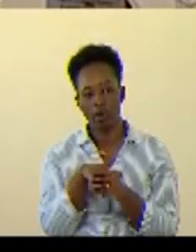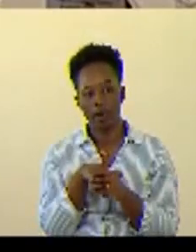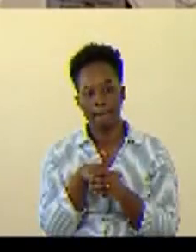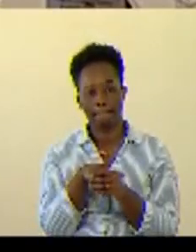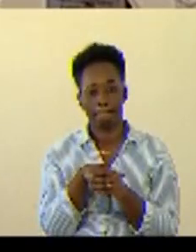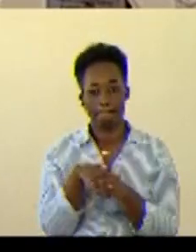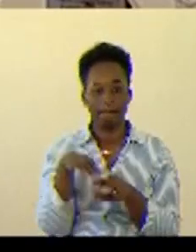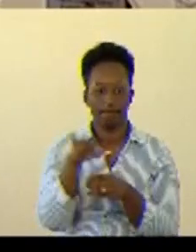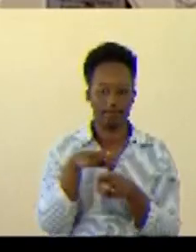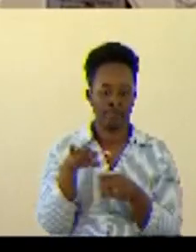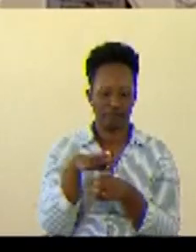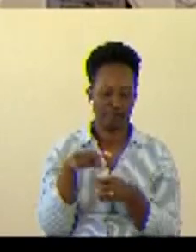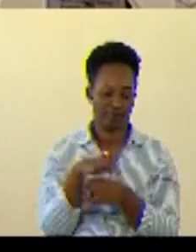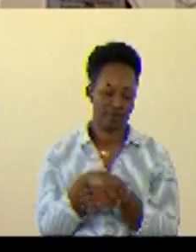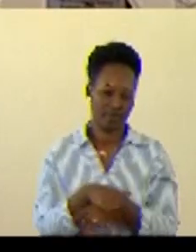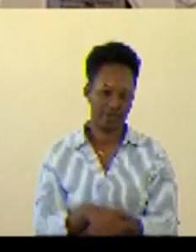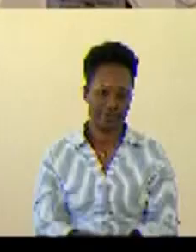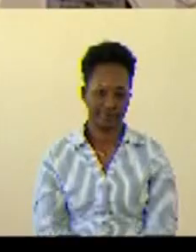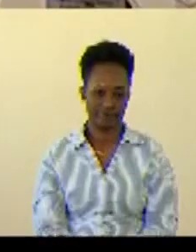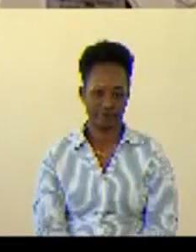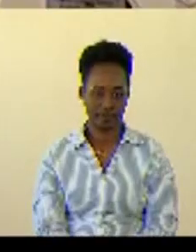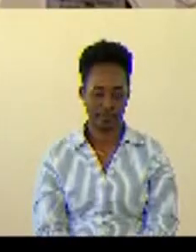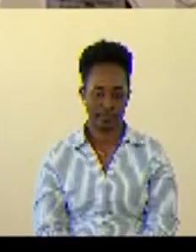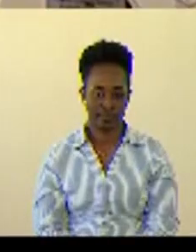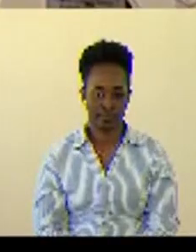presence of reducing sugars. The presence of reducing sugars.